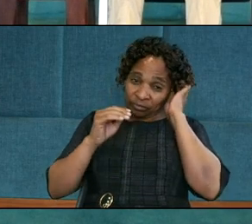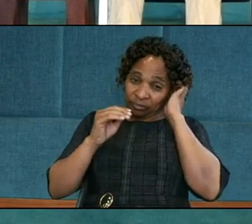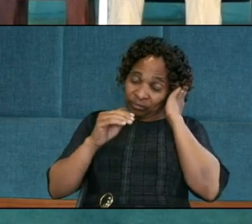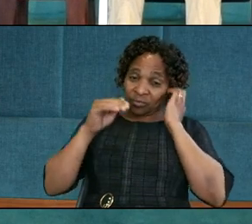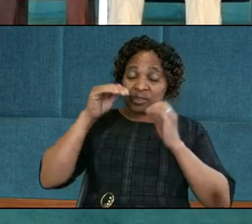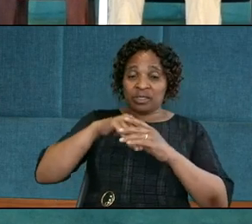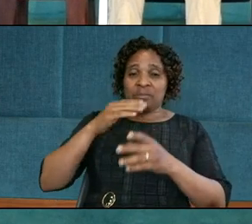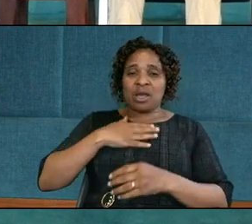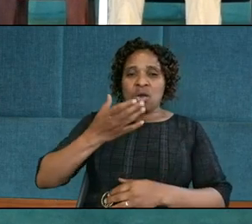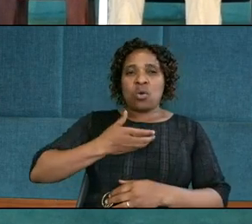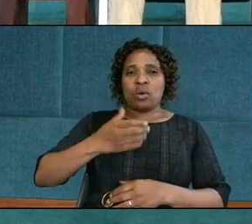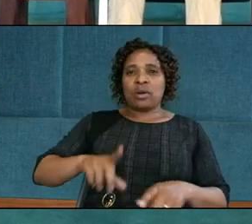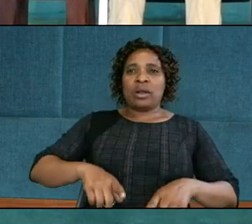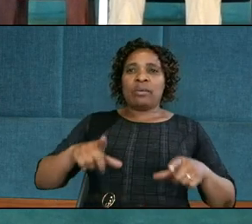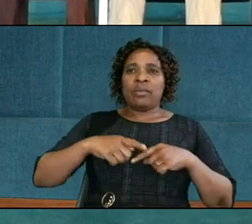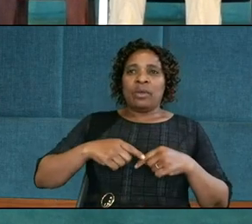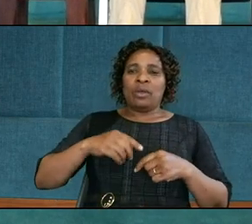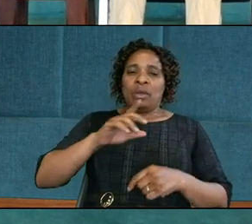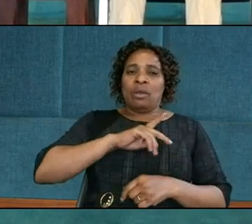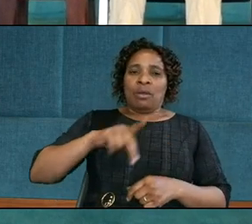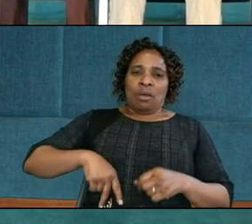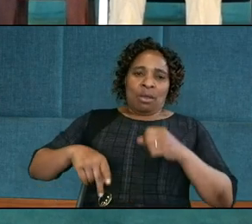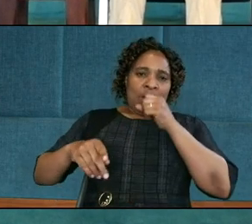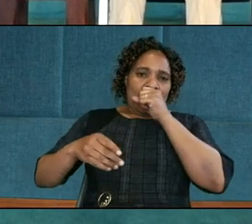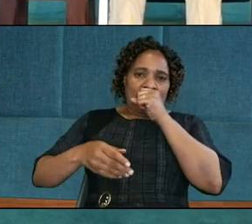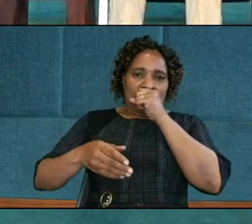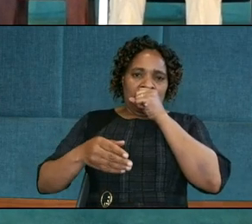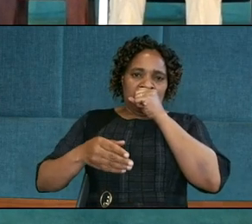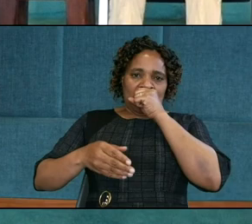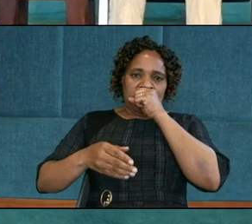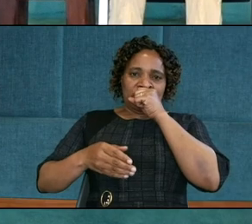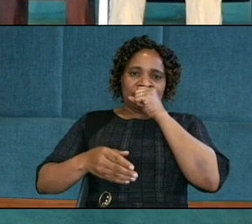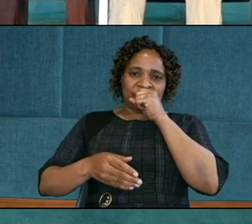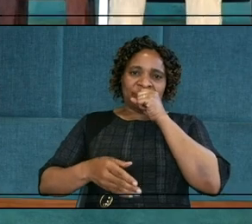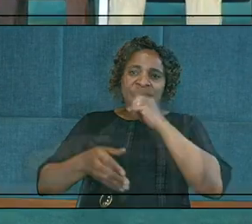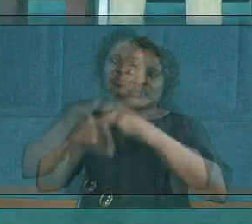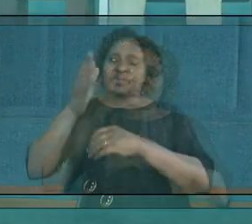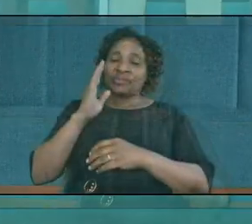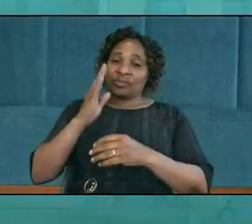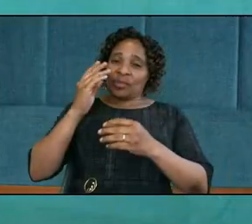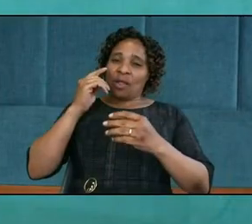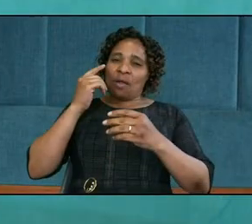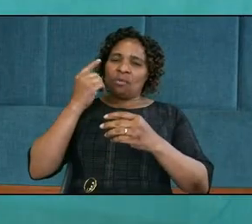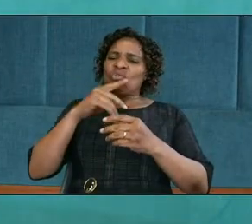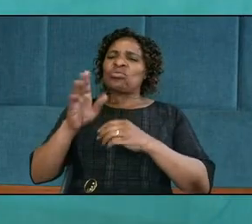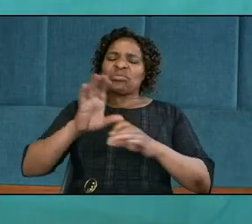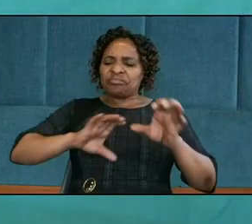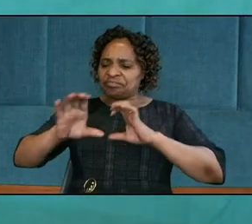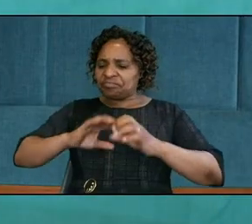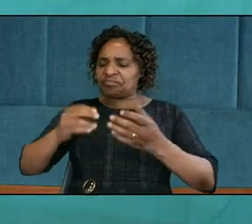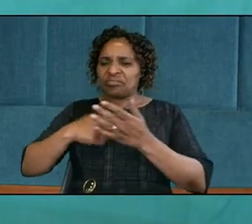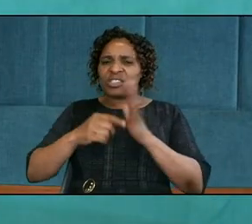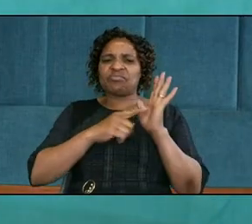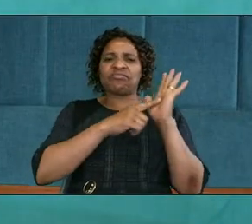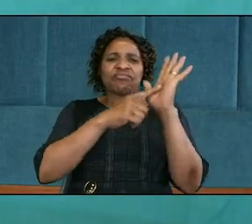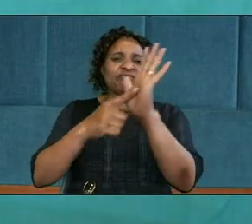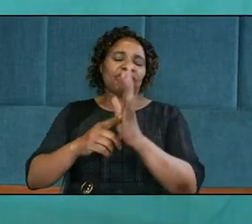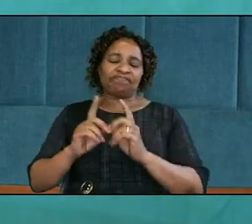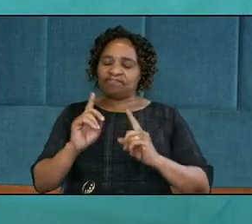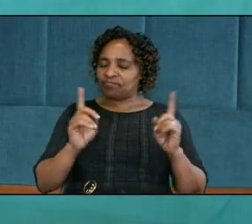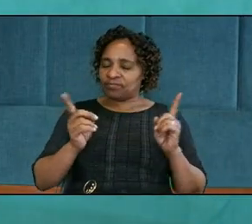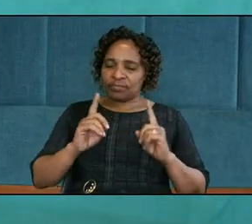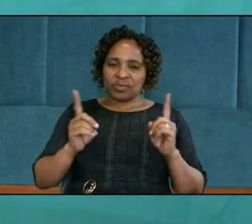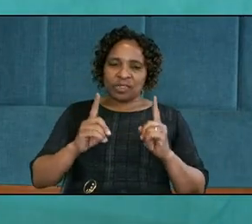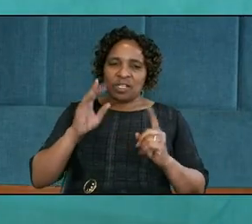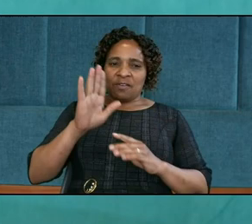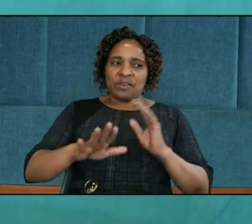says, the kingdom of God is not characterized by earthly dignity and display.